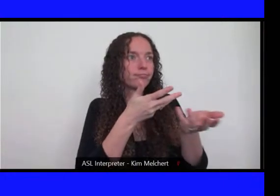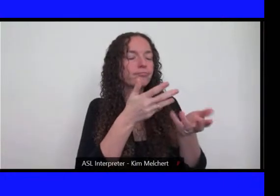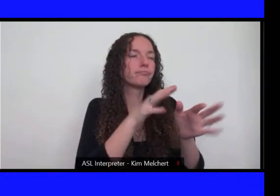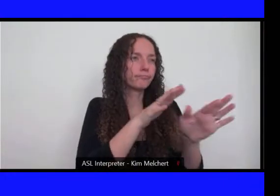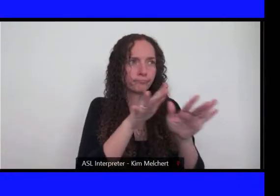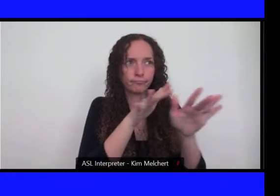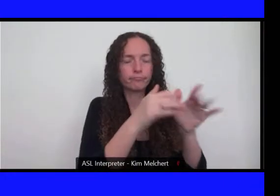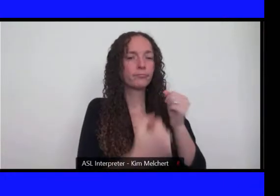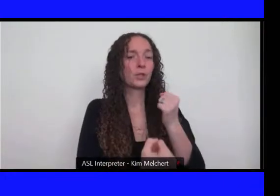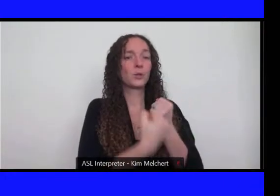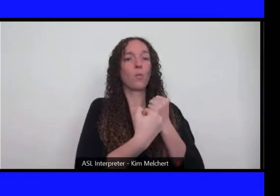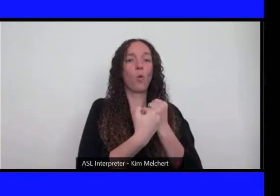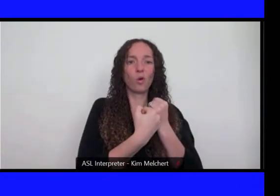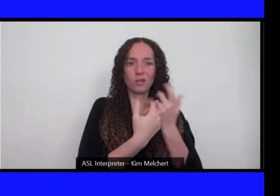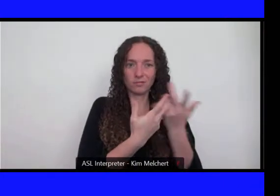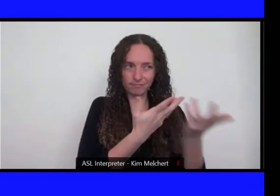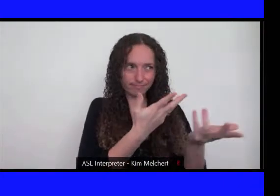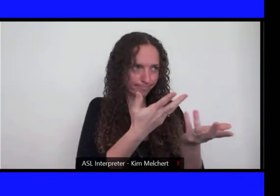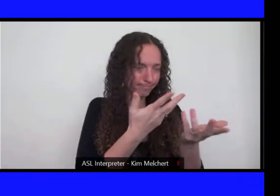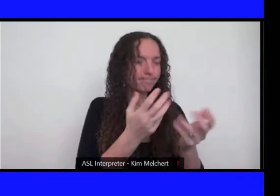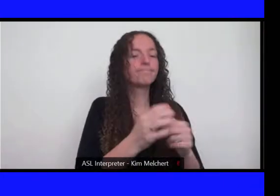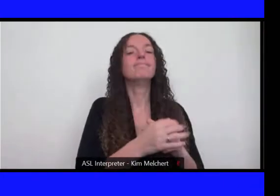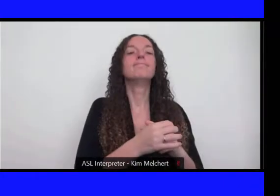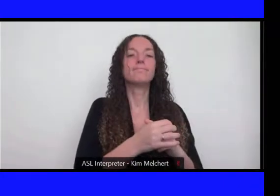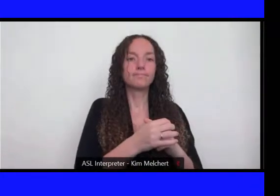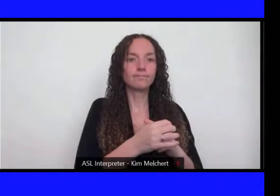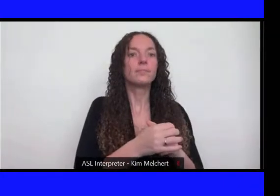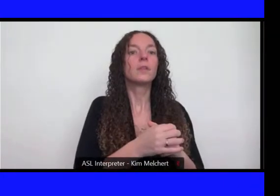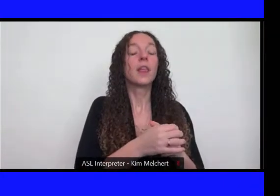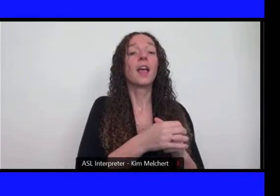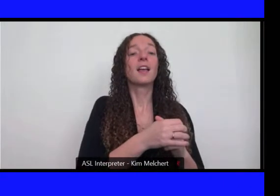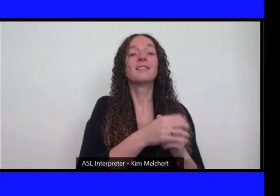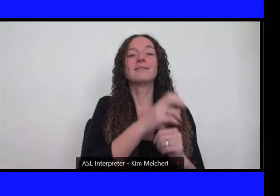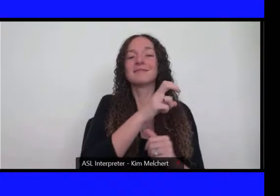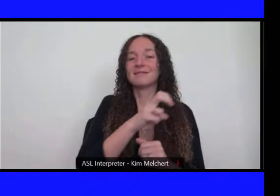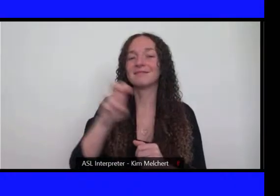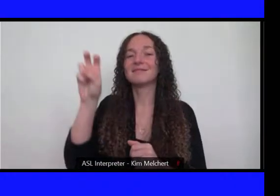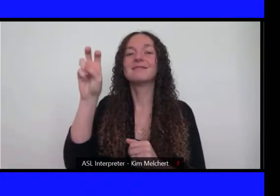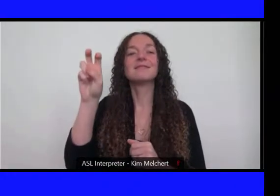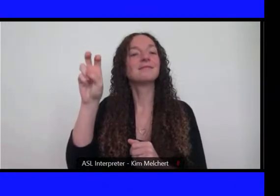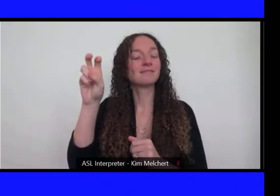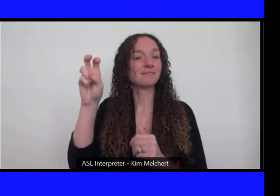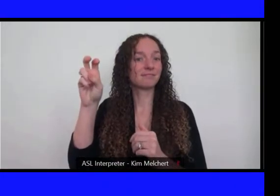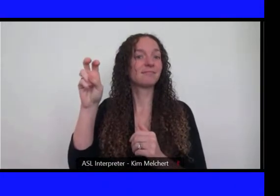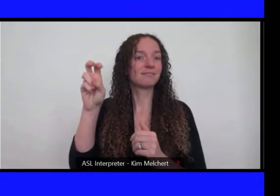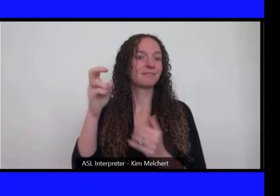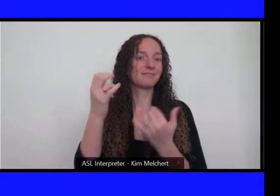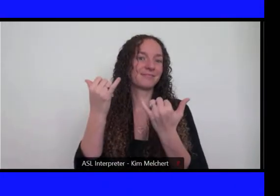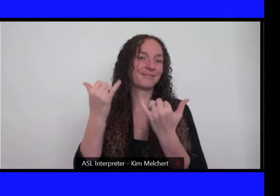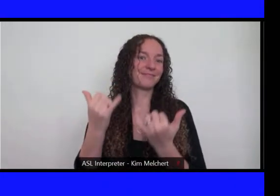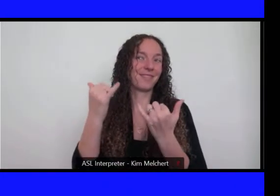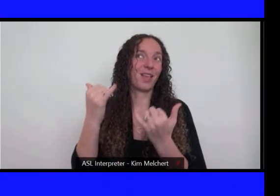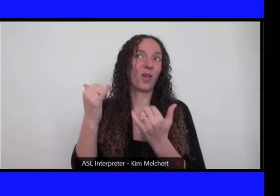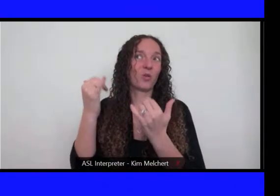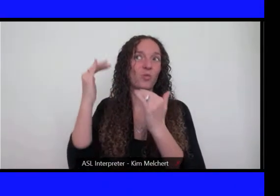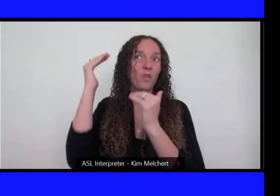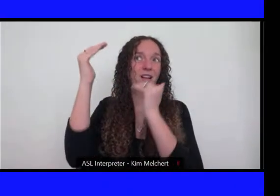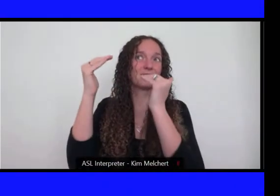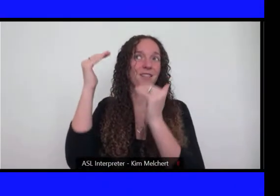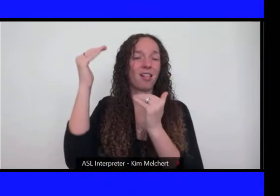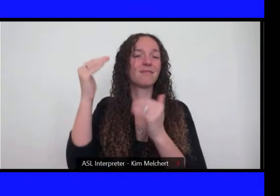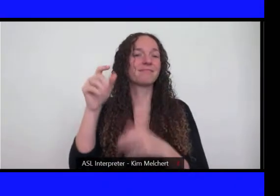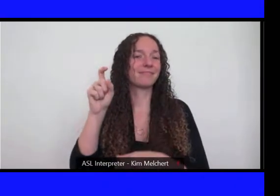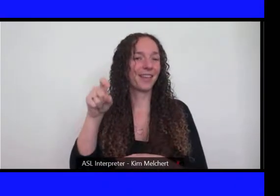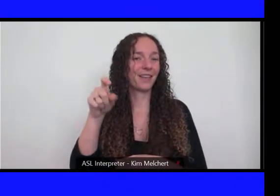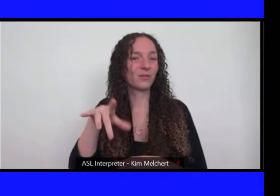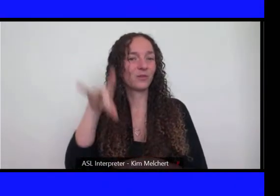their pediatrician to now seeking an adult provider. And if there's a long enough gap, then during that period of time, they're accessing